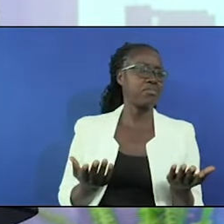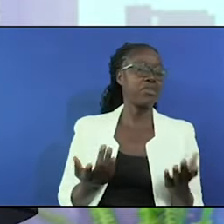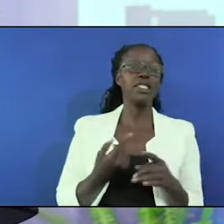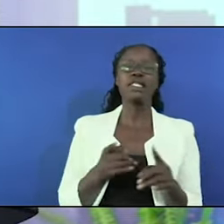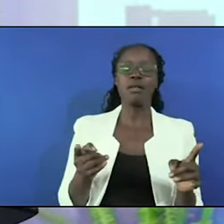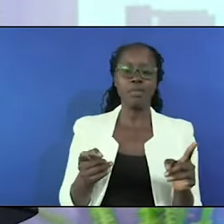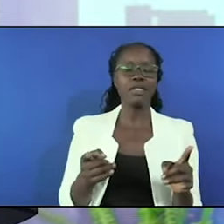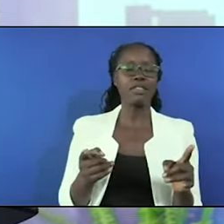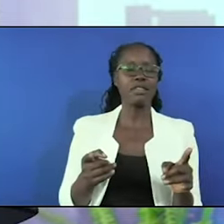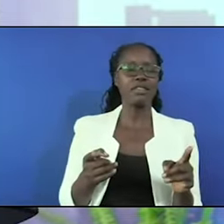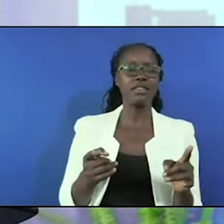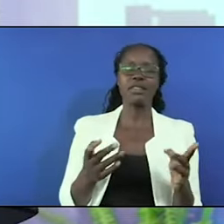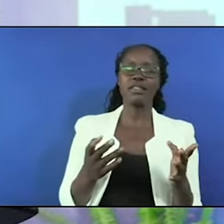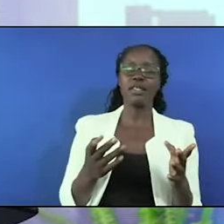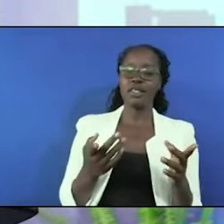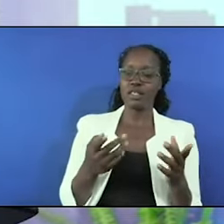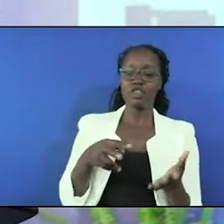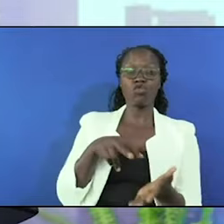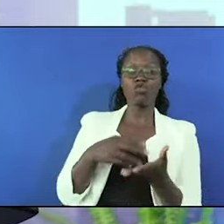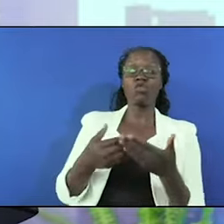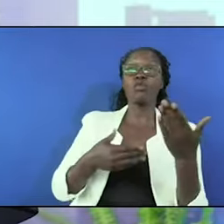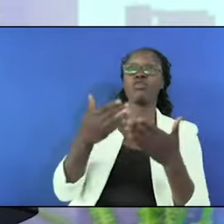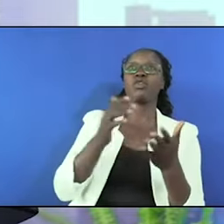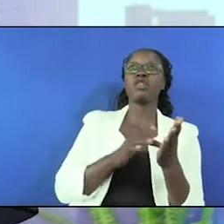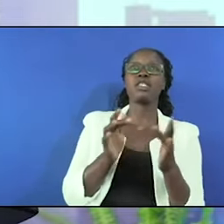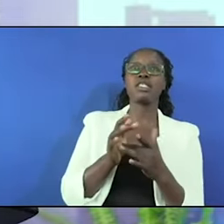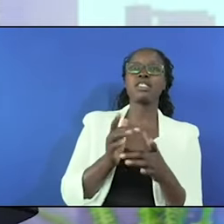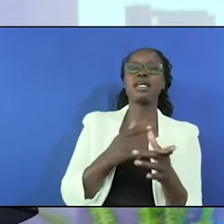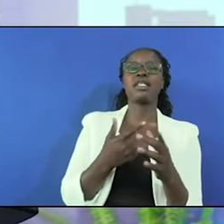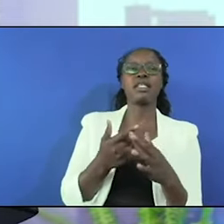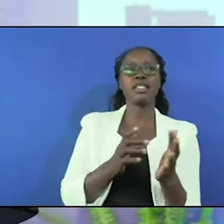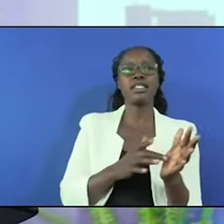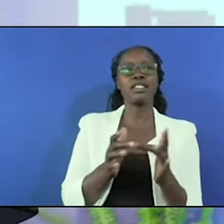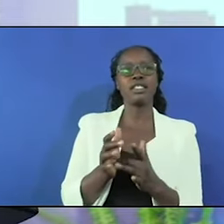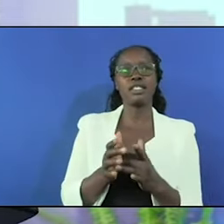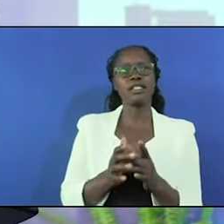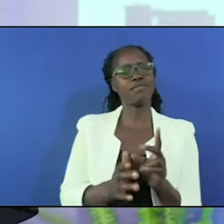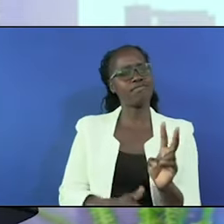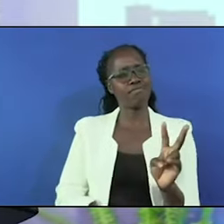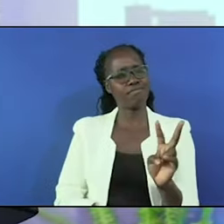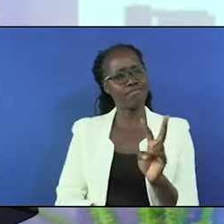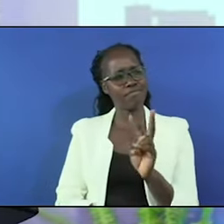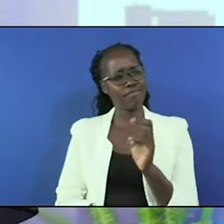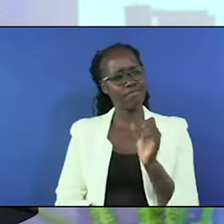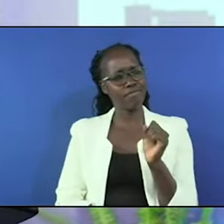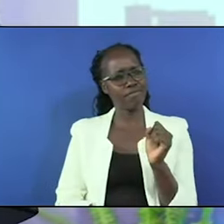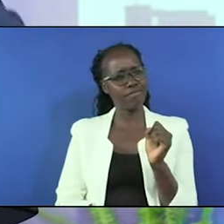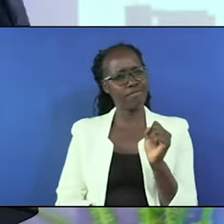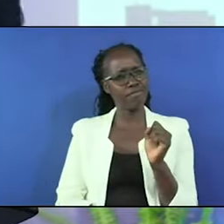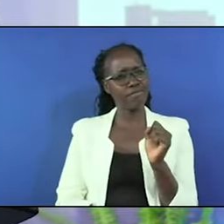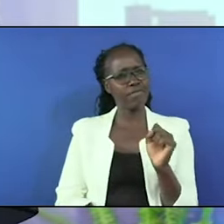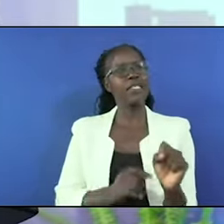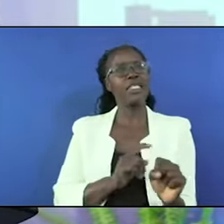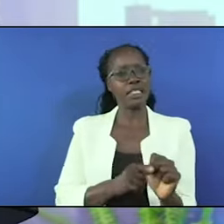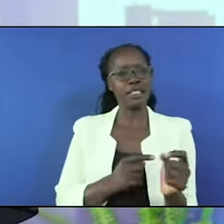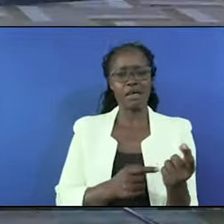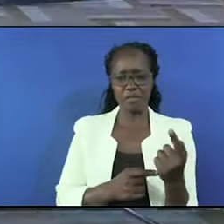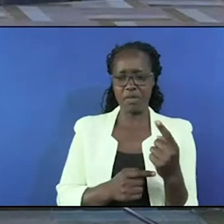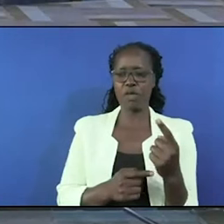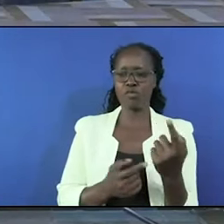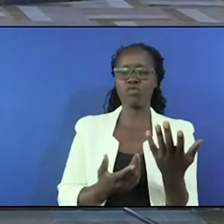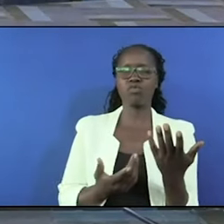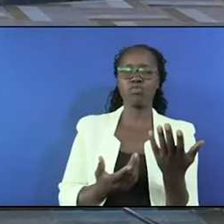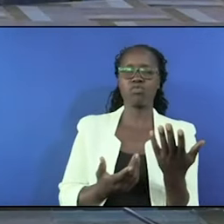But this woman stood before Jesus, and when Jesus' turn came to condemn her, Pastor Bunda,